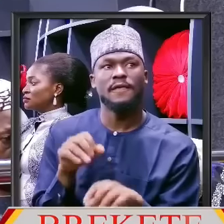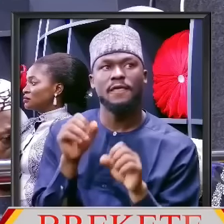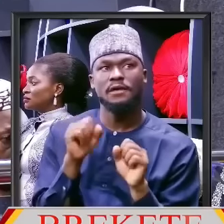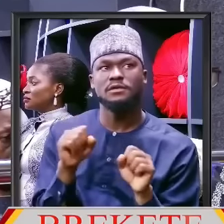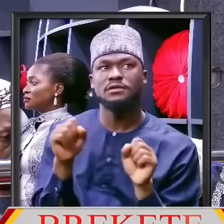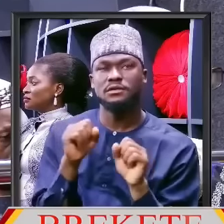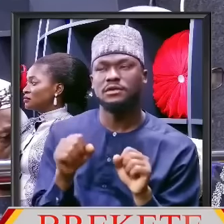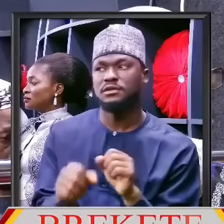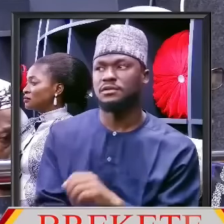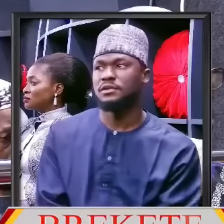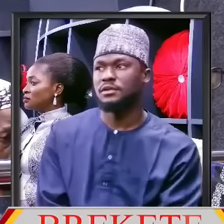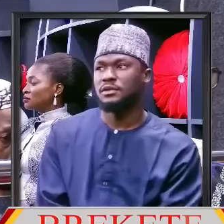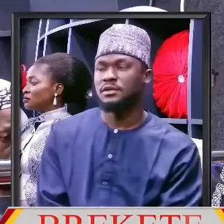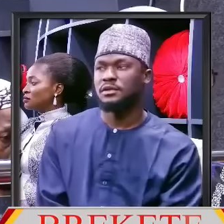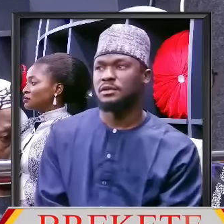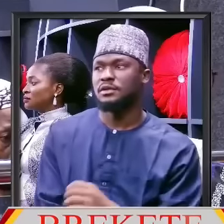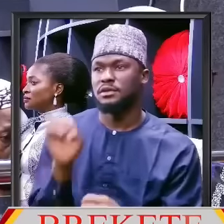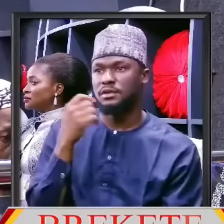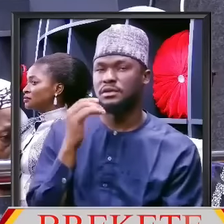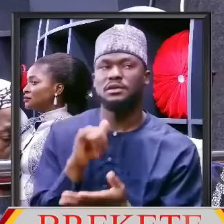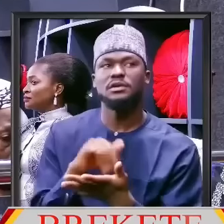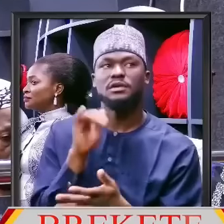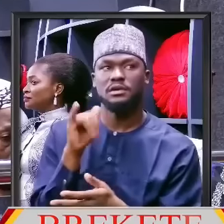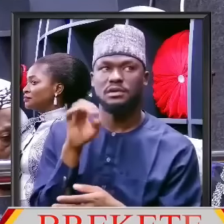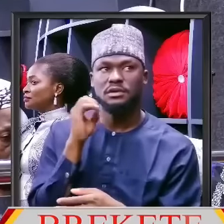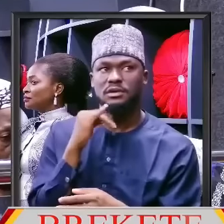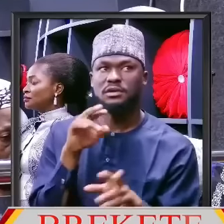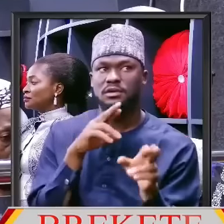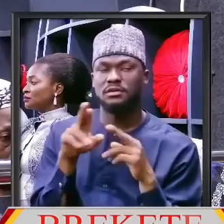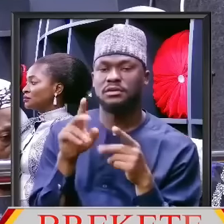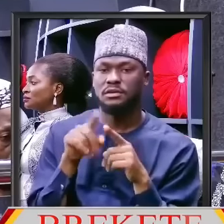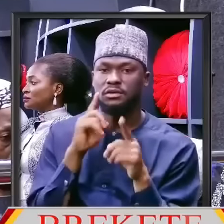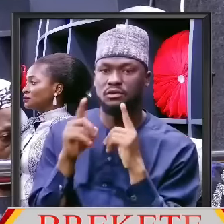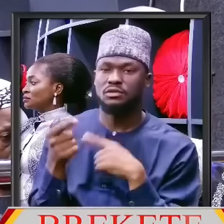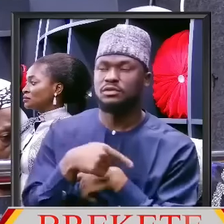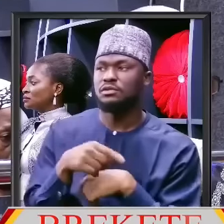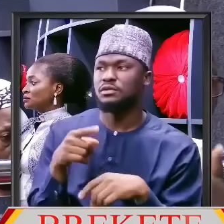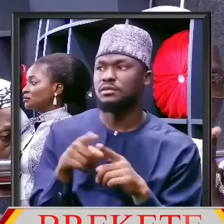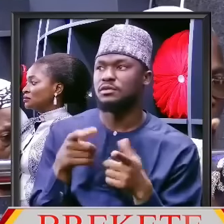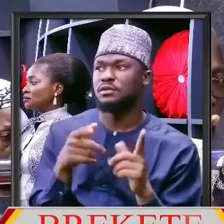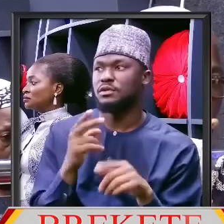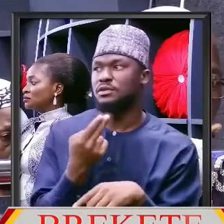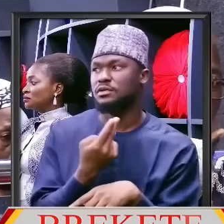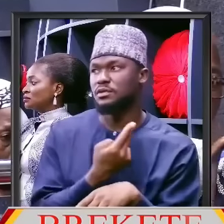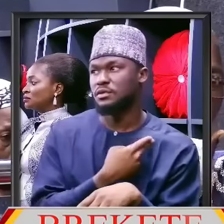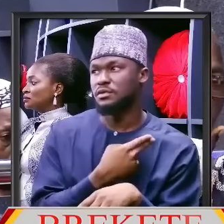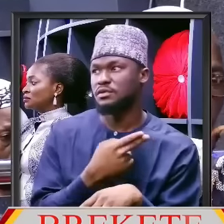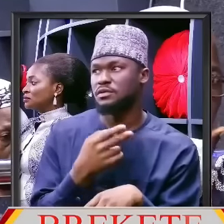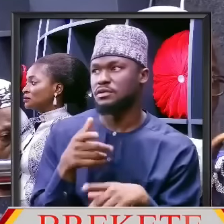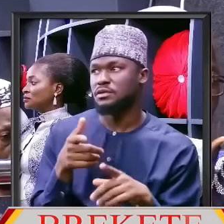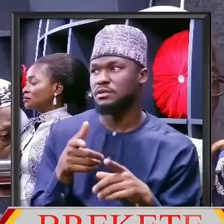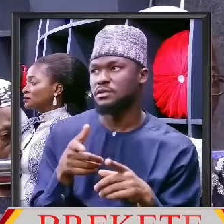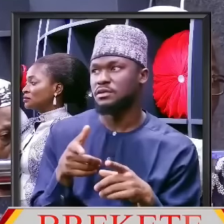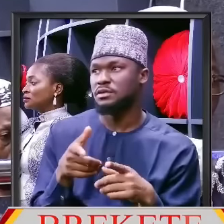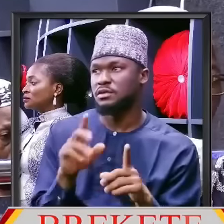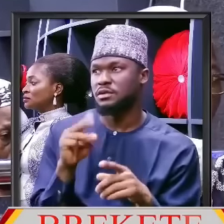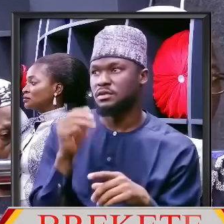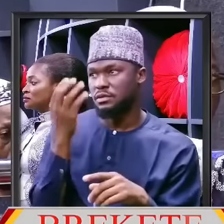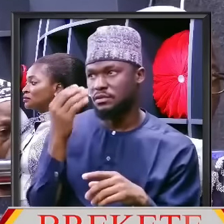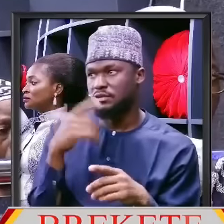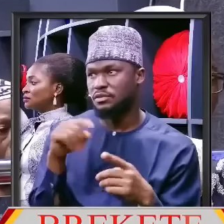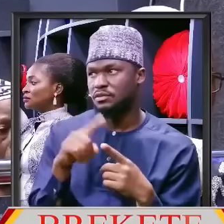on Saturday. So into say yes, say ain't ready to talk today. But Moku let her know, one will go call him.